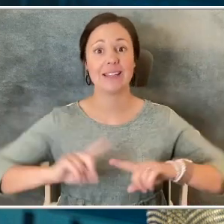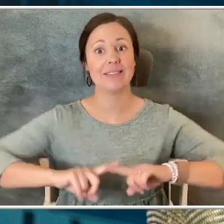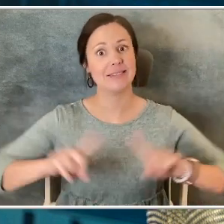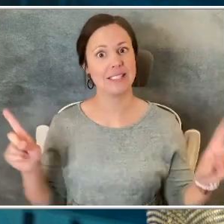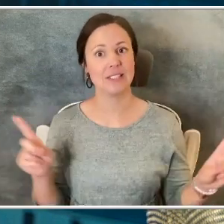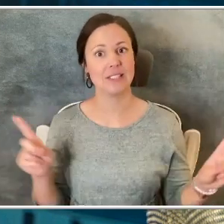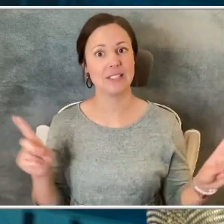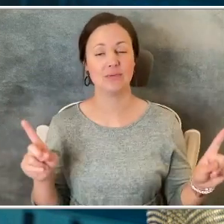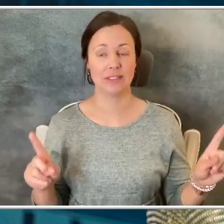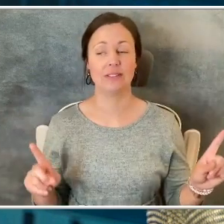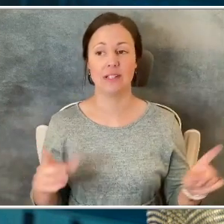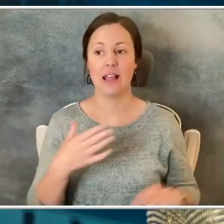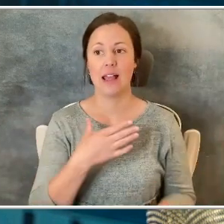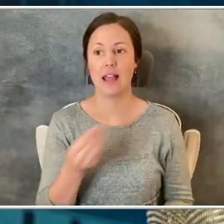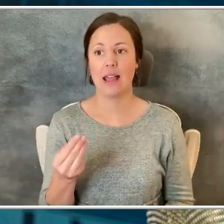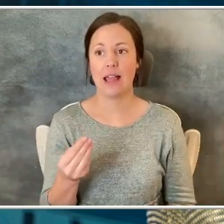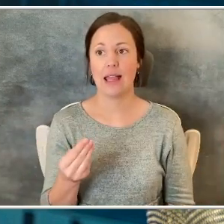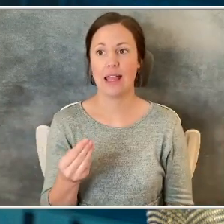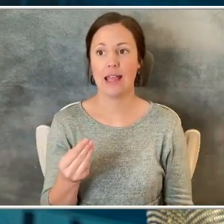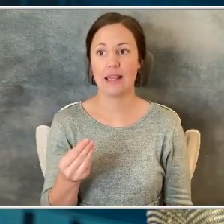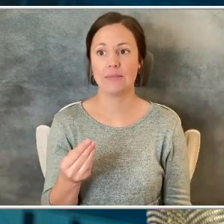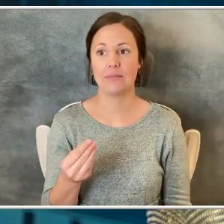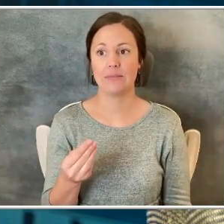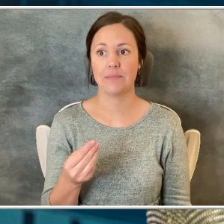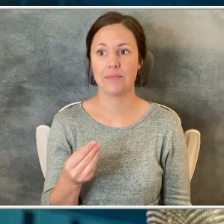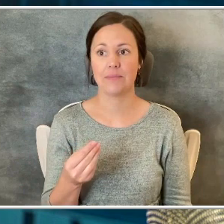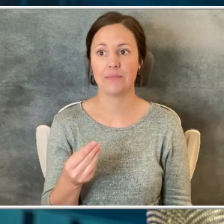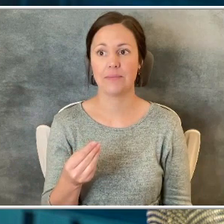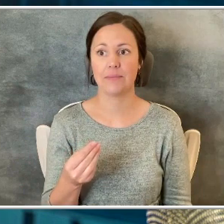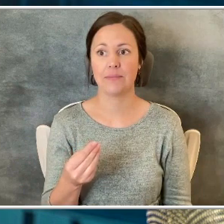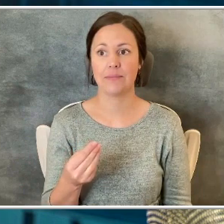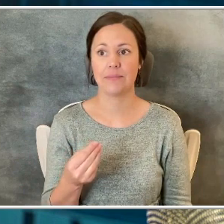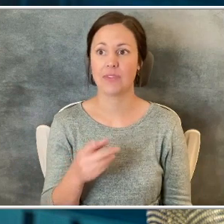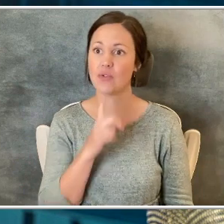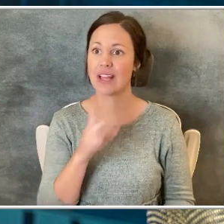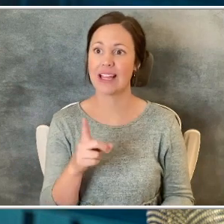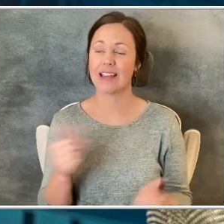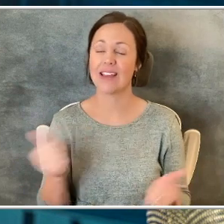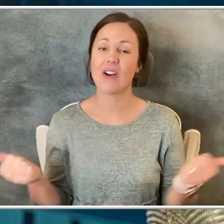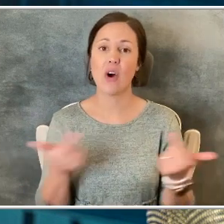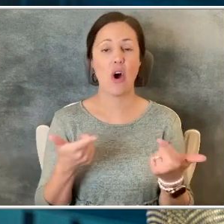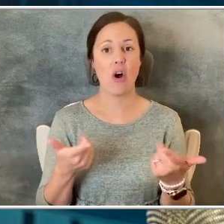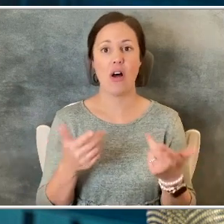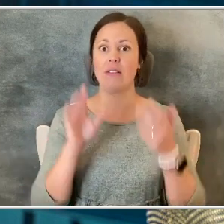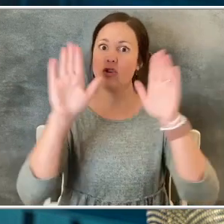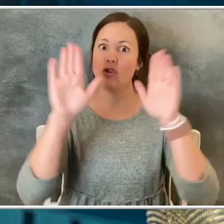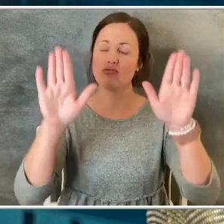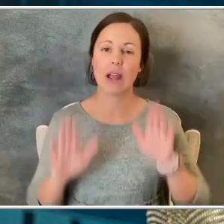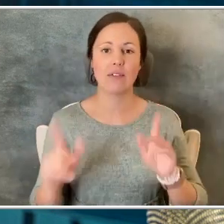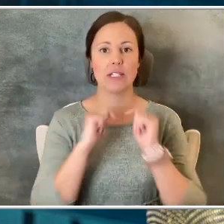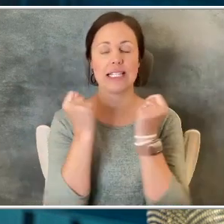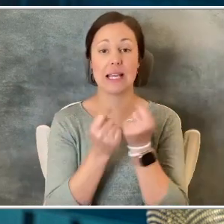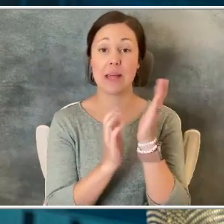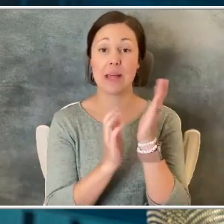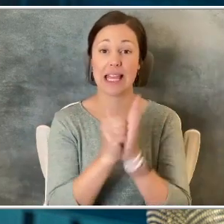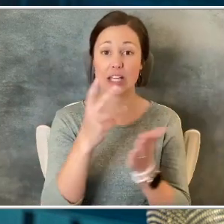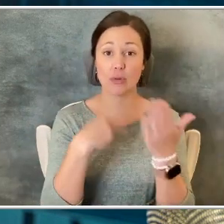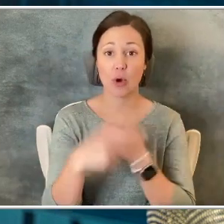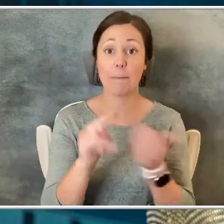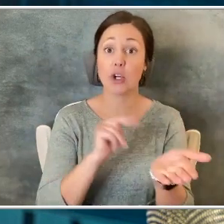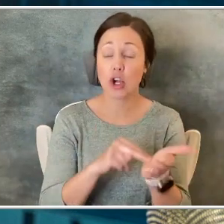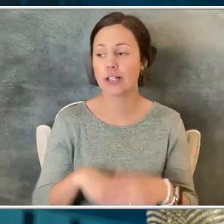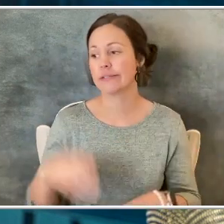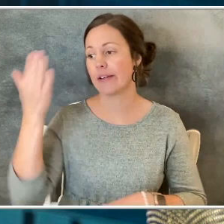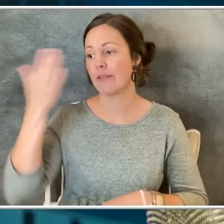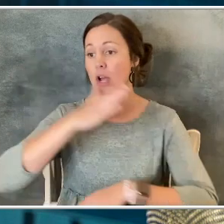think we're all grateful to the terrific care of the team down in the cancer program, whether it's the nursing staff, the front desk folks, the medical